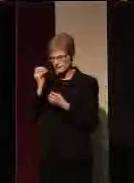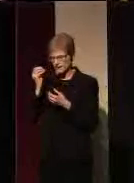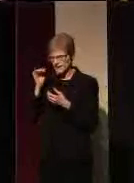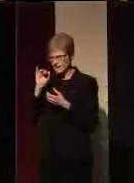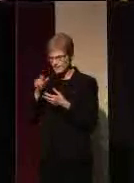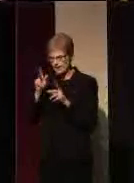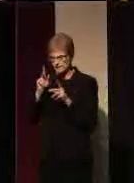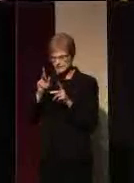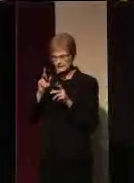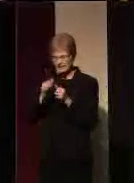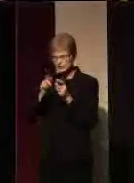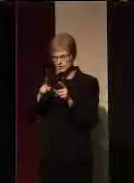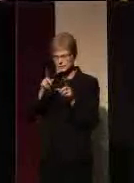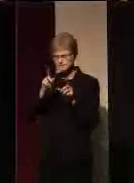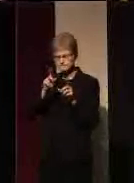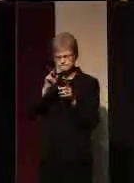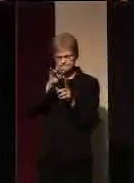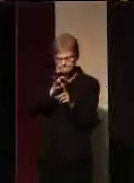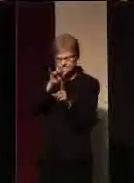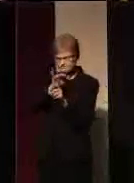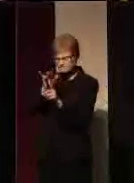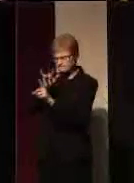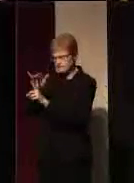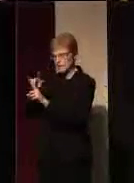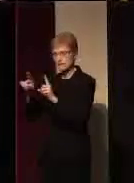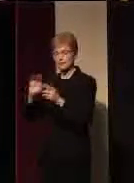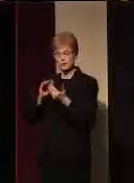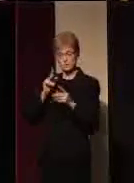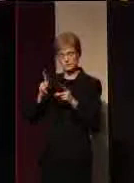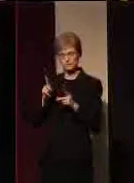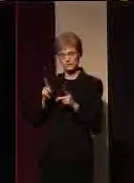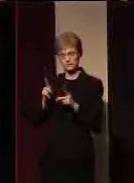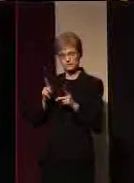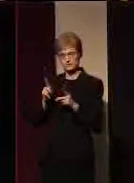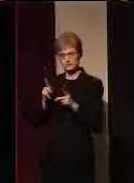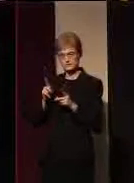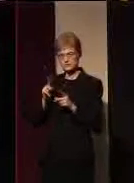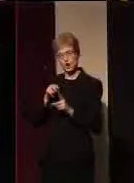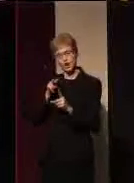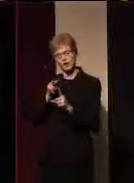applicant and that applicant. But the people from the community just looked at me and said, no,